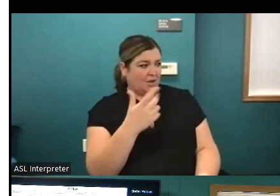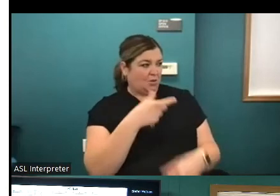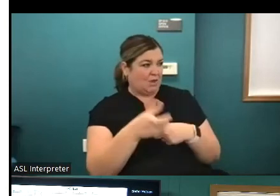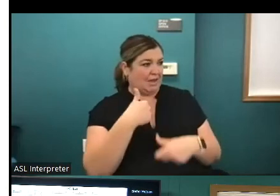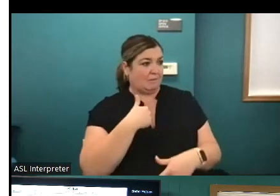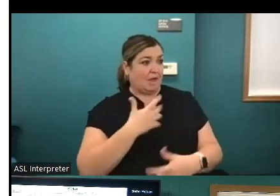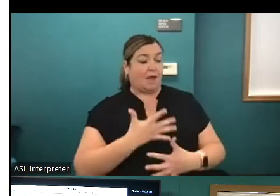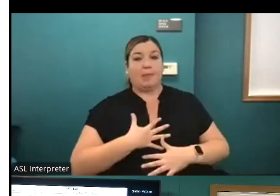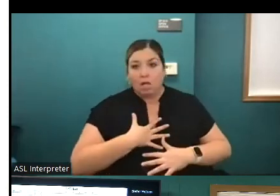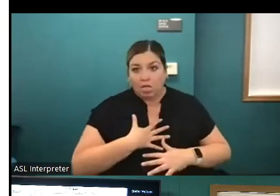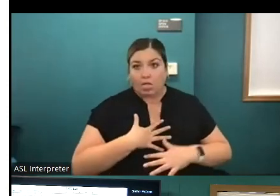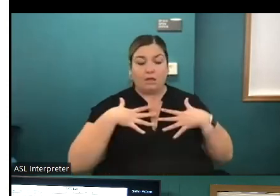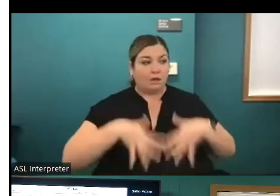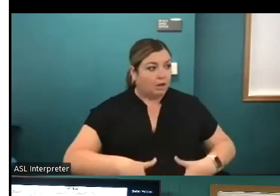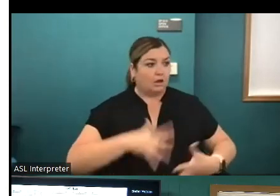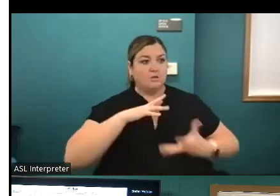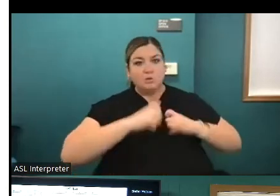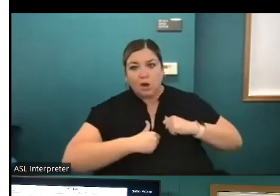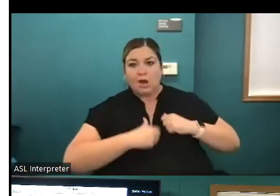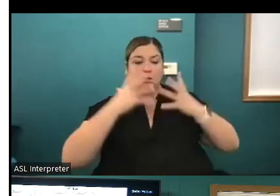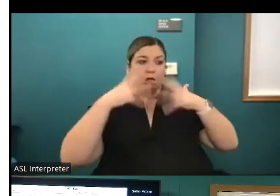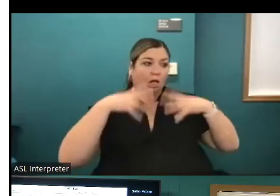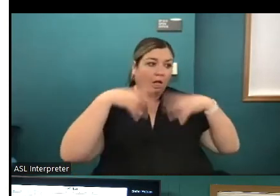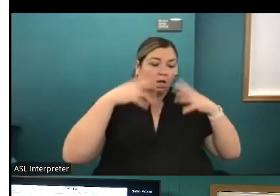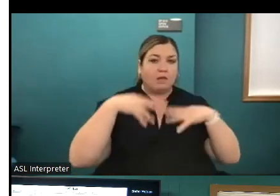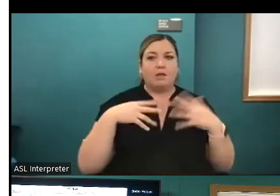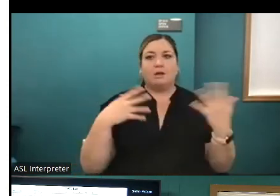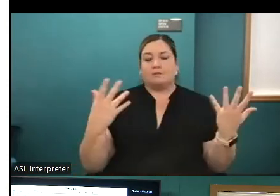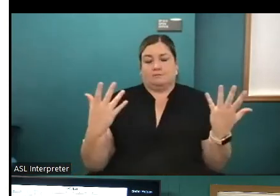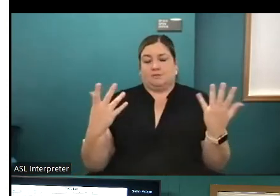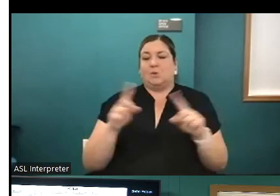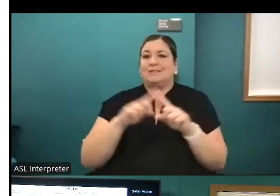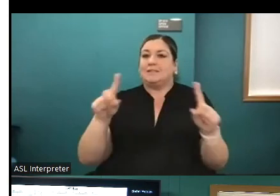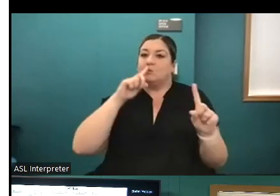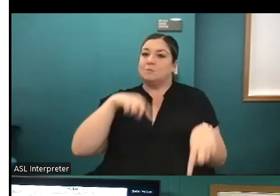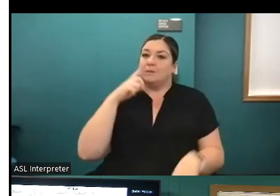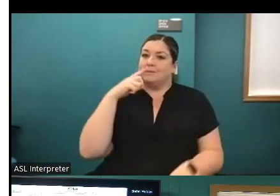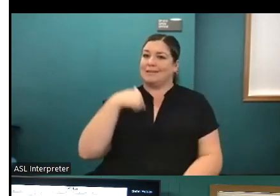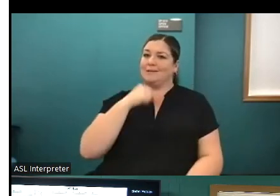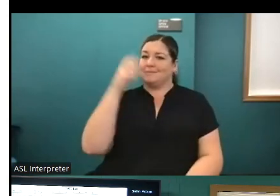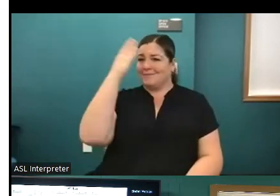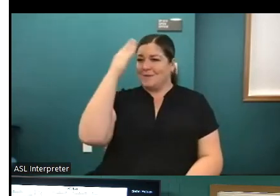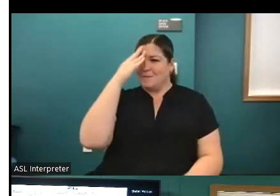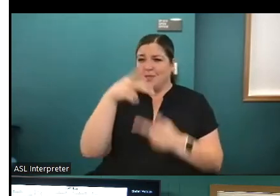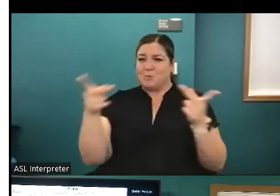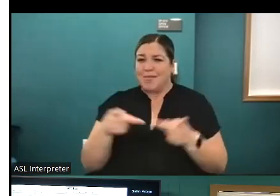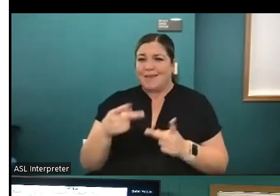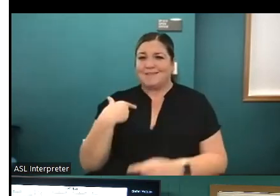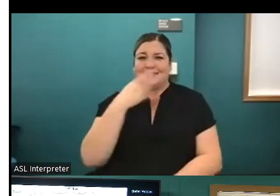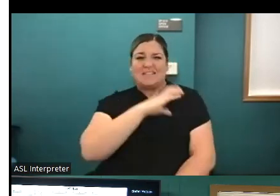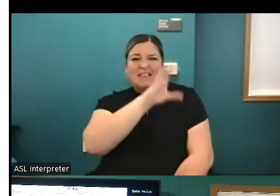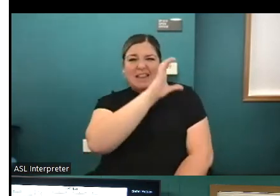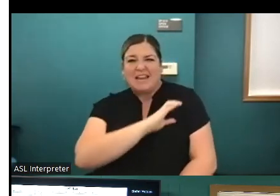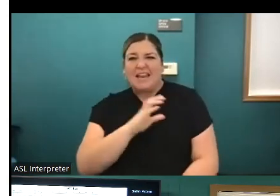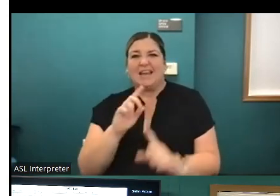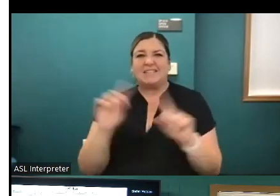I'm like soaked from her tears. Like, so I get something different sometimes just because I'm in an unfamiliar place. I'm in a clinic, you